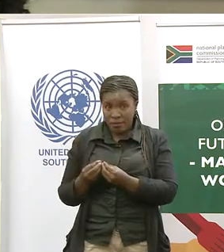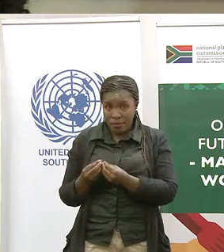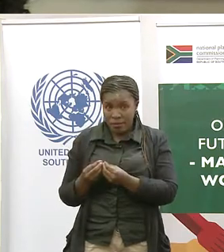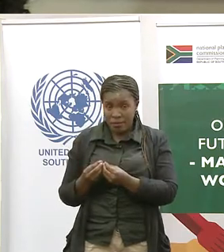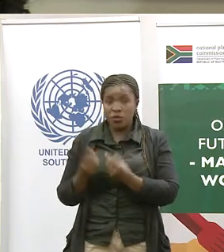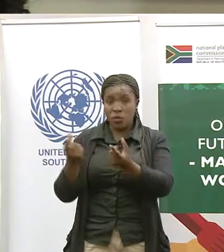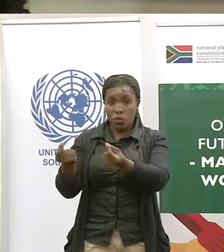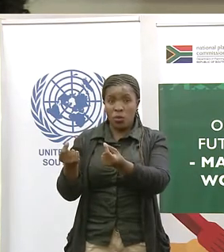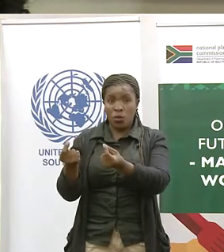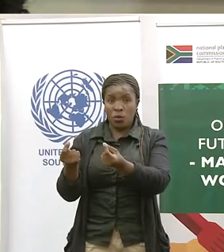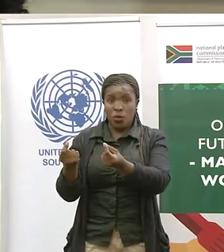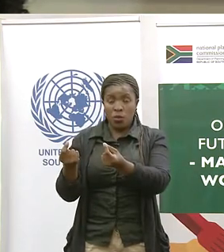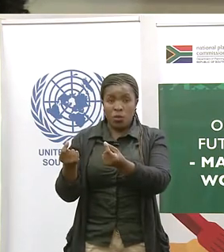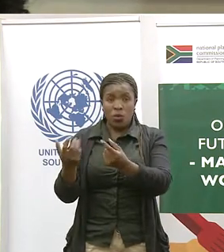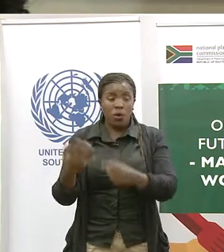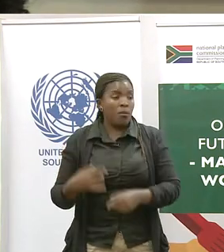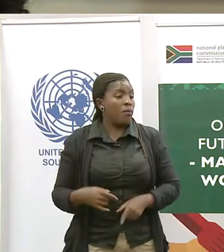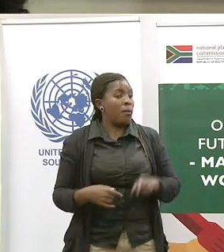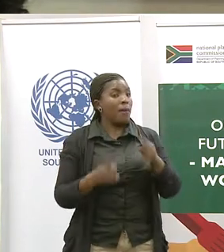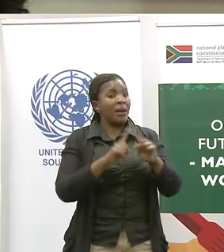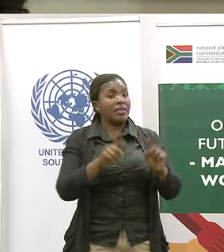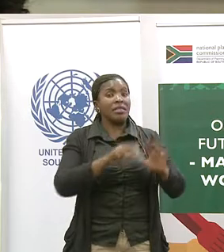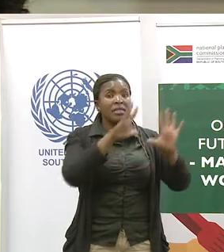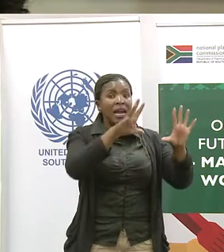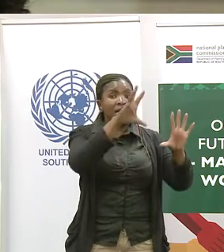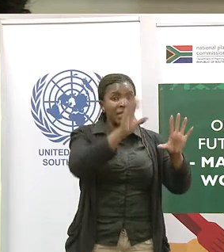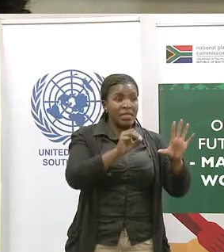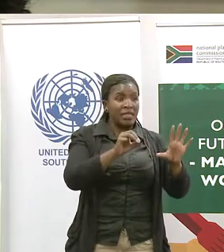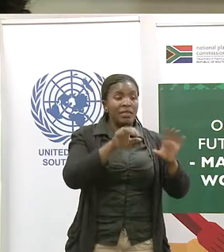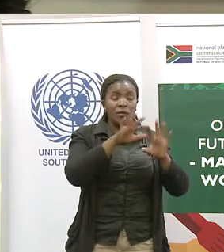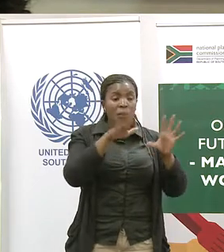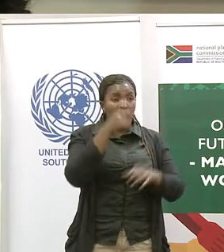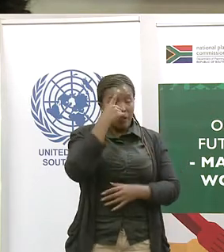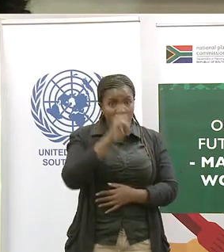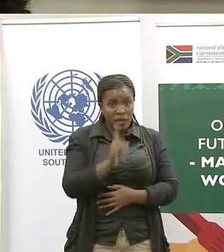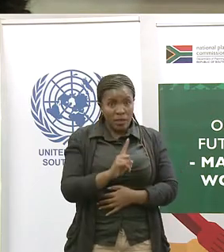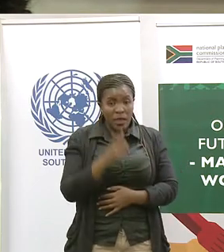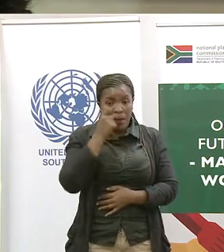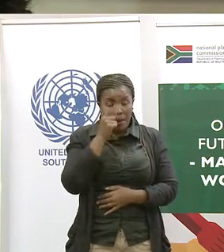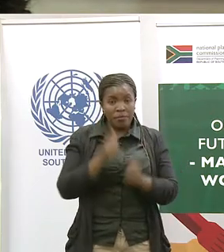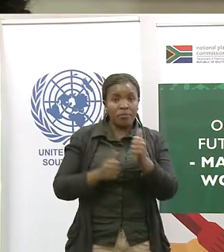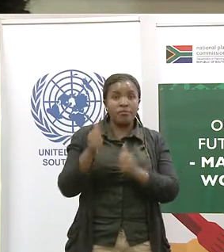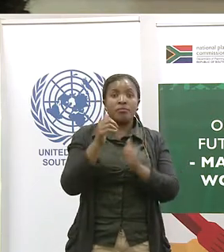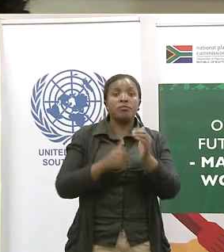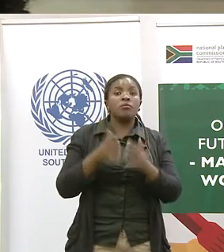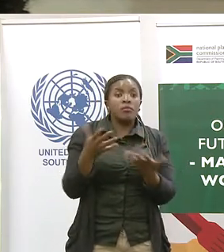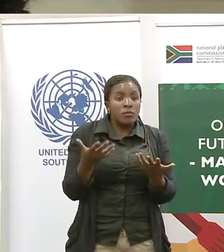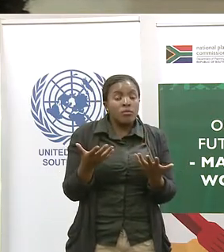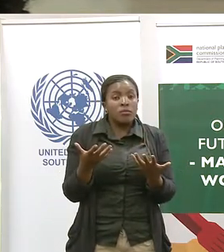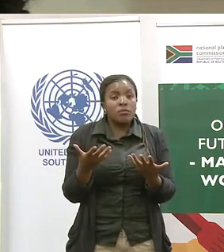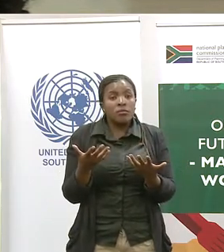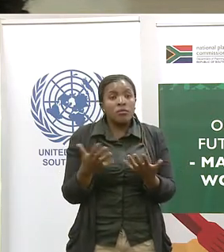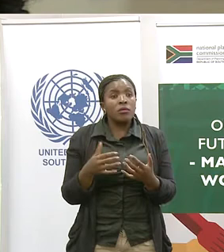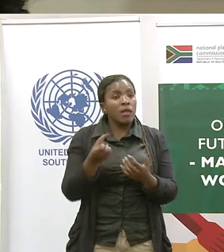90% of women even believe that men are superior. There are many, many men